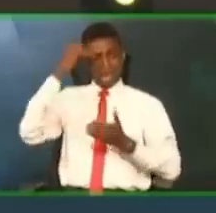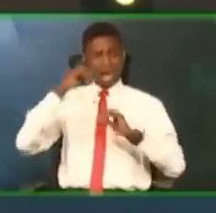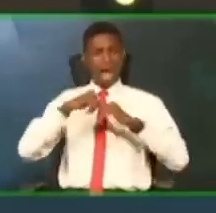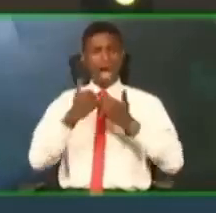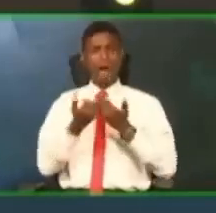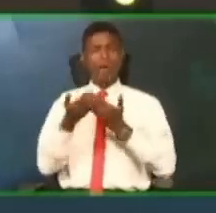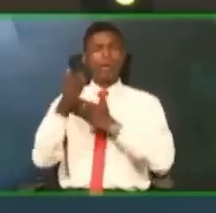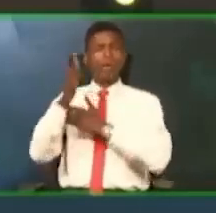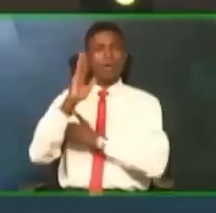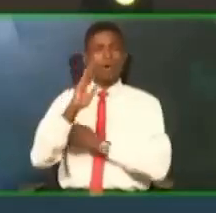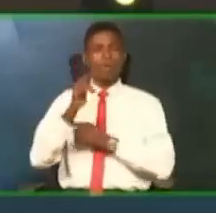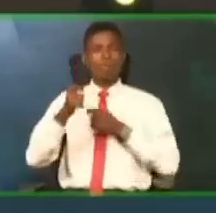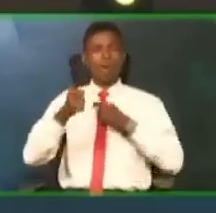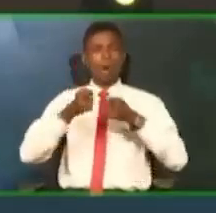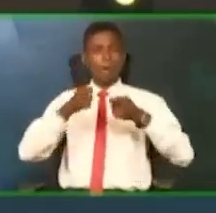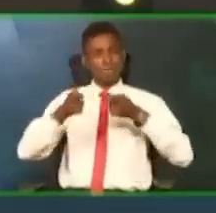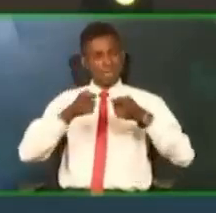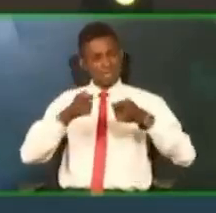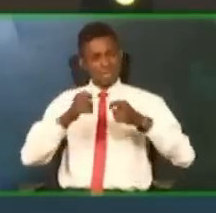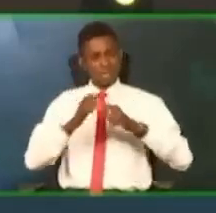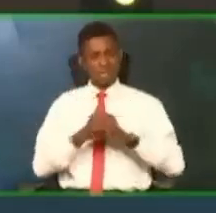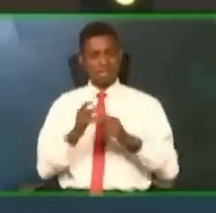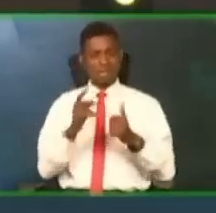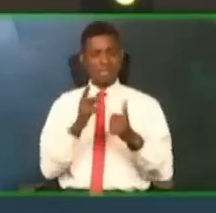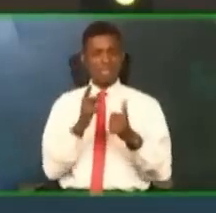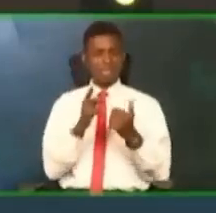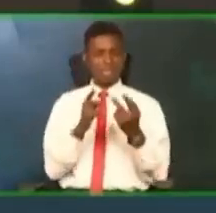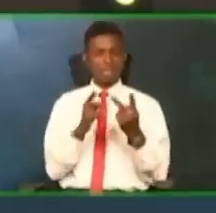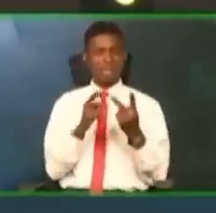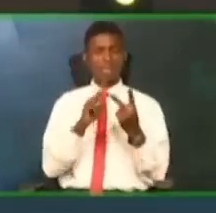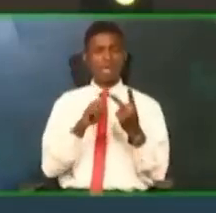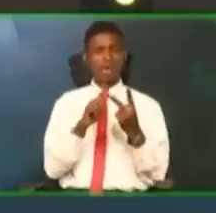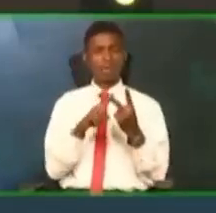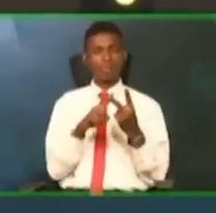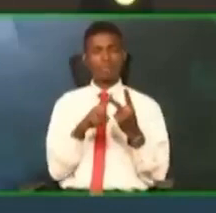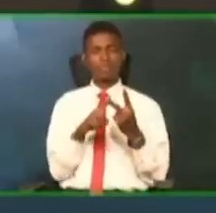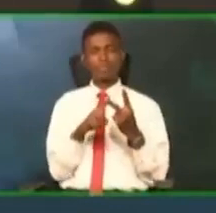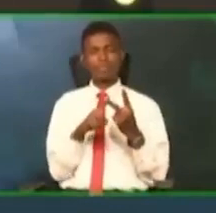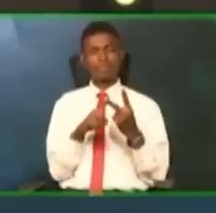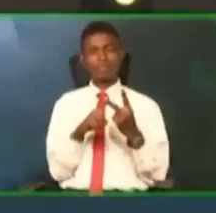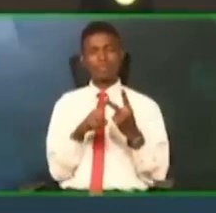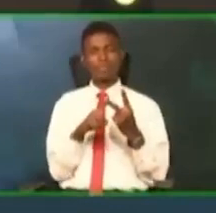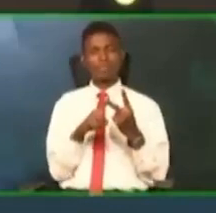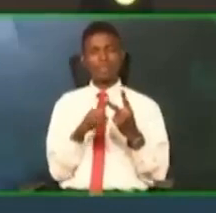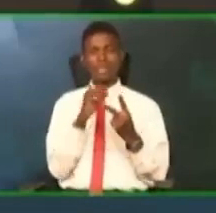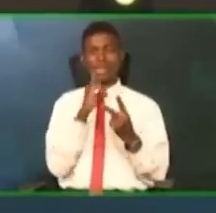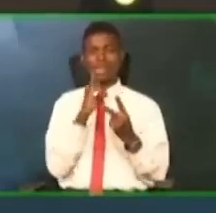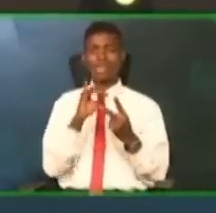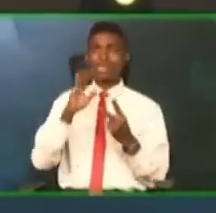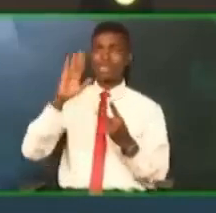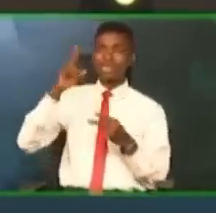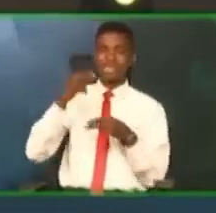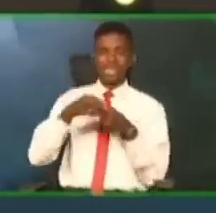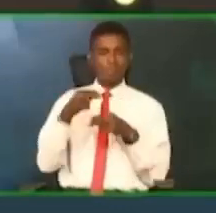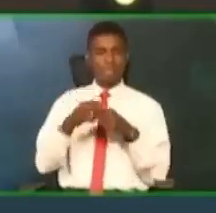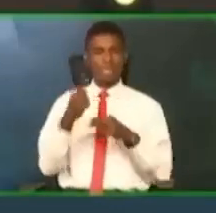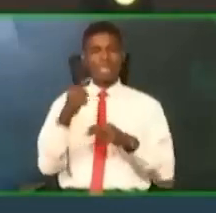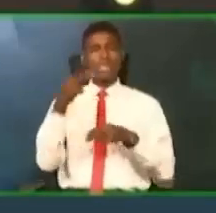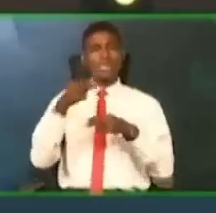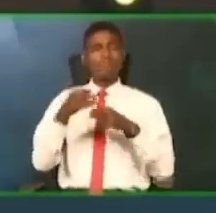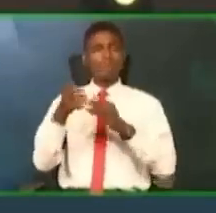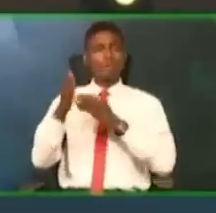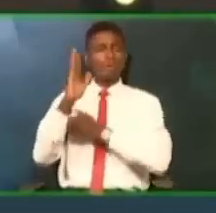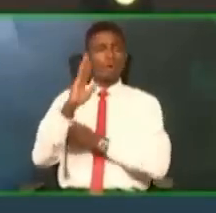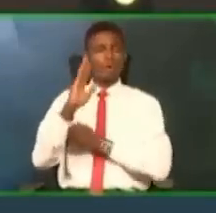modus operandi of the kingdom. The second way that we learn God as revealed in the Bible are through his names. The names of God are